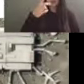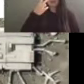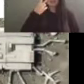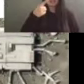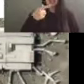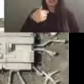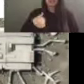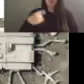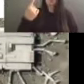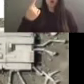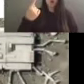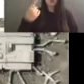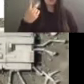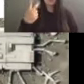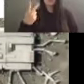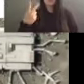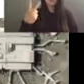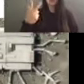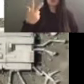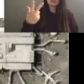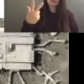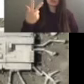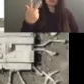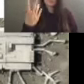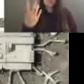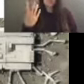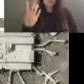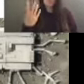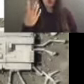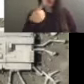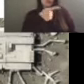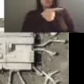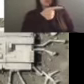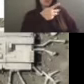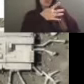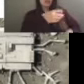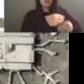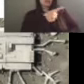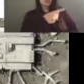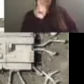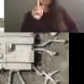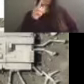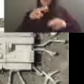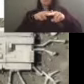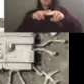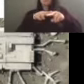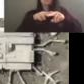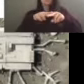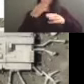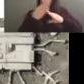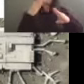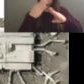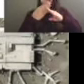one, two, three, four, and even this external one where you would ride a bus to get out here.